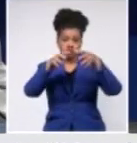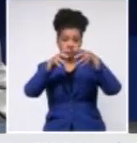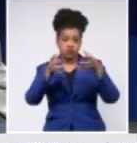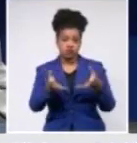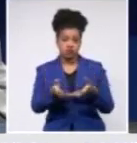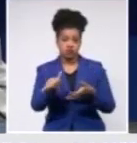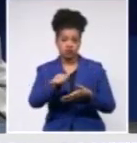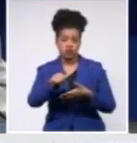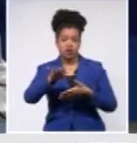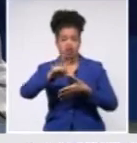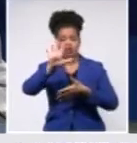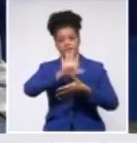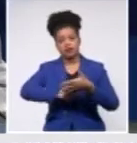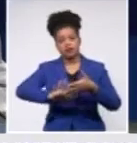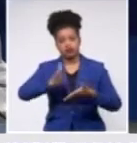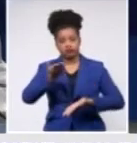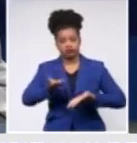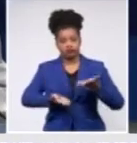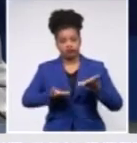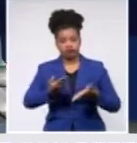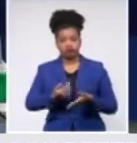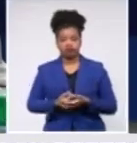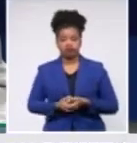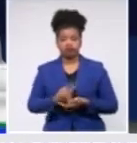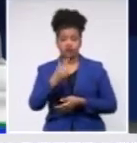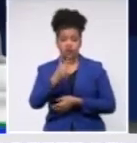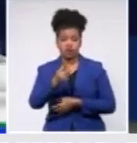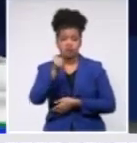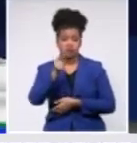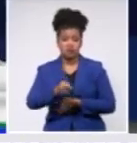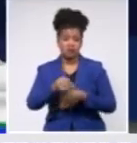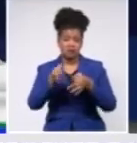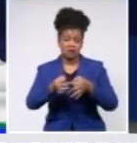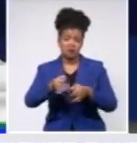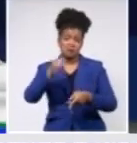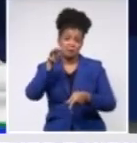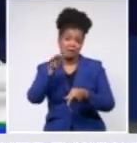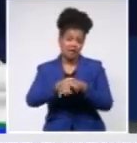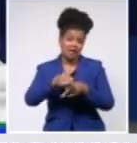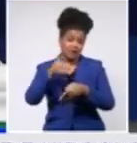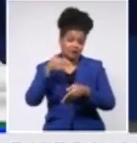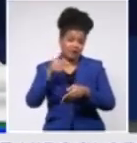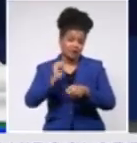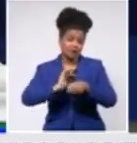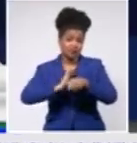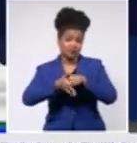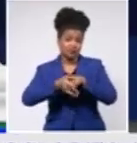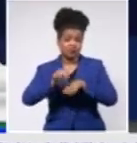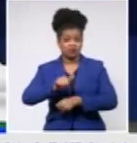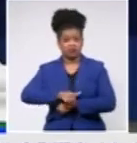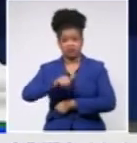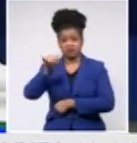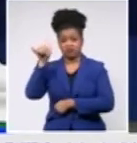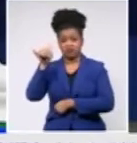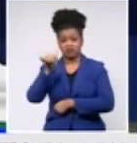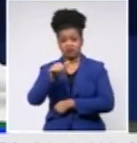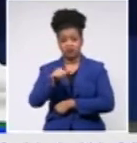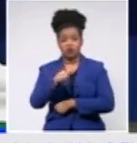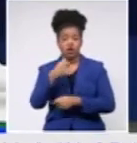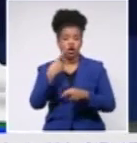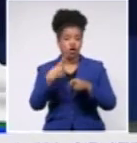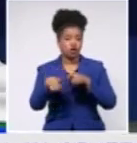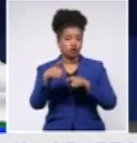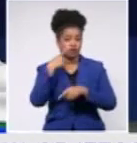4,751 people, or 87.1% of all confirmed cases in Cuba, have recovered from